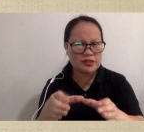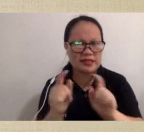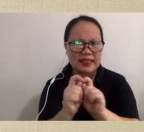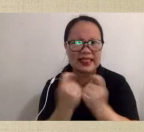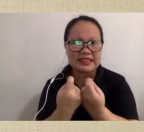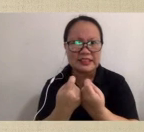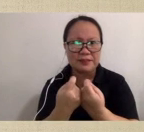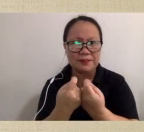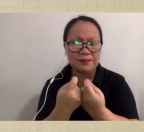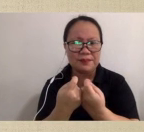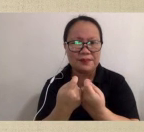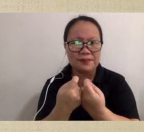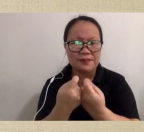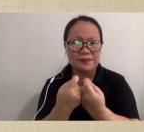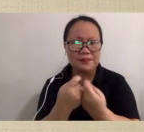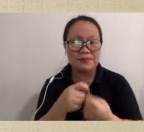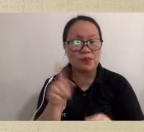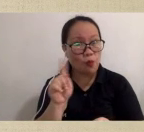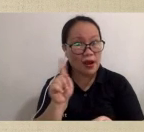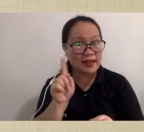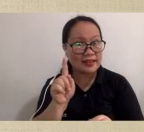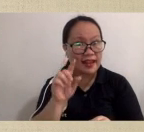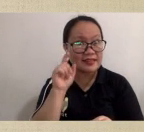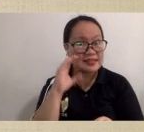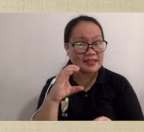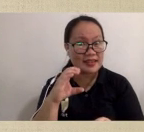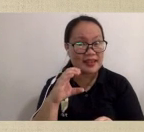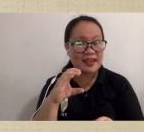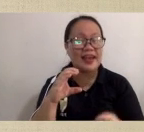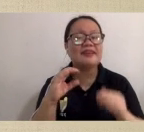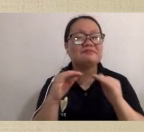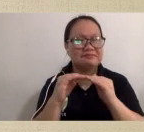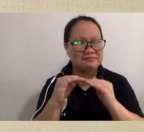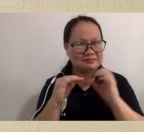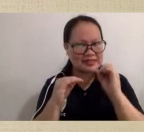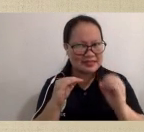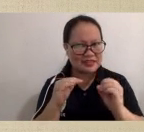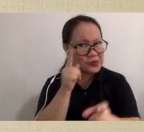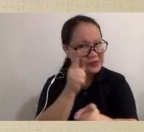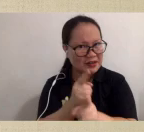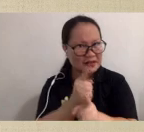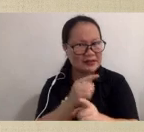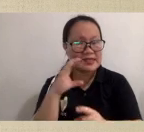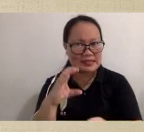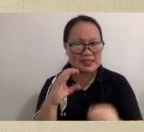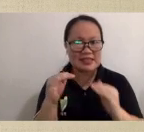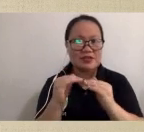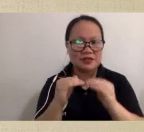constant term. So therefore, our C will be 0.